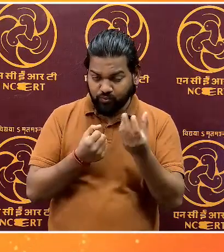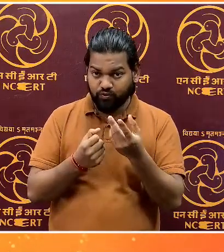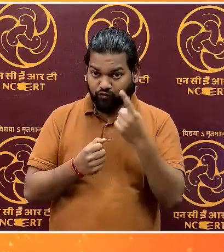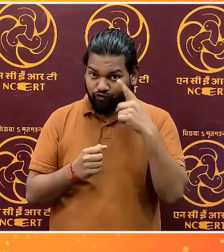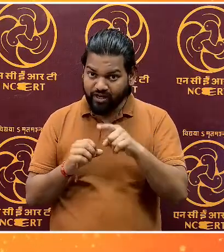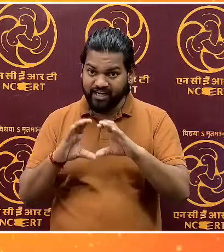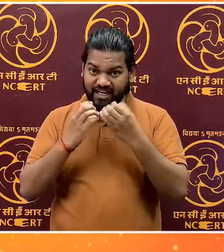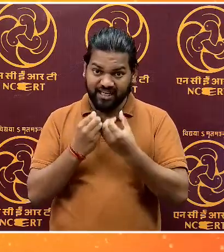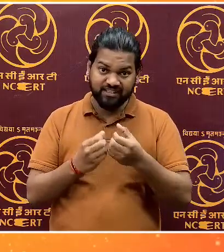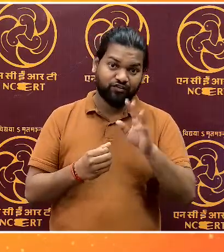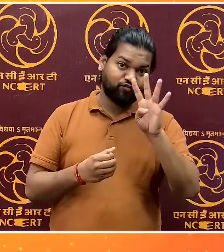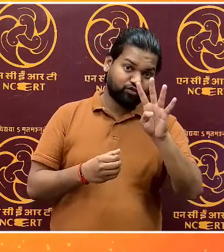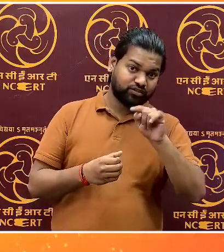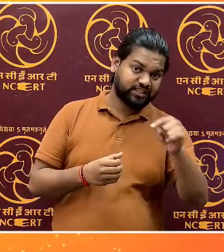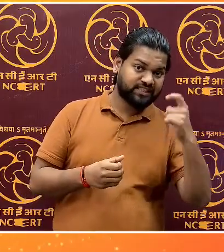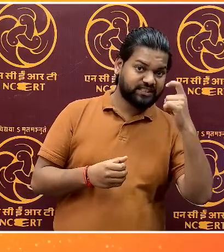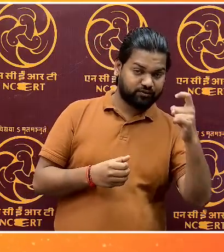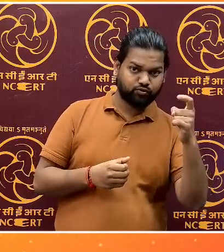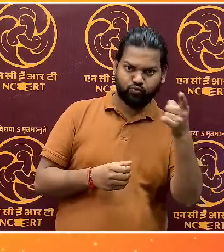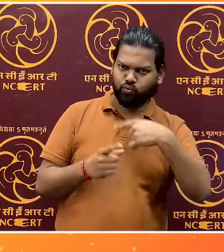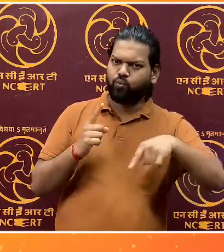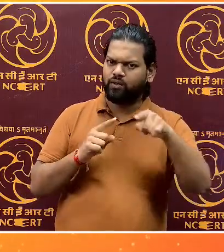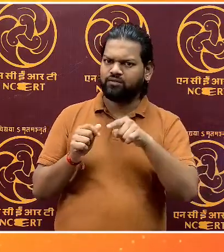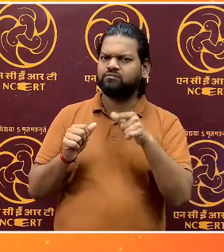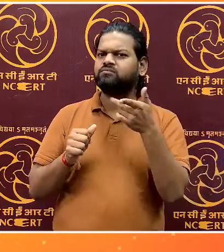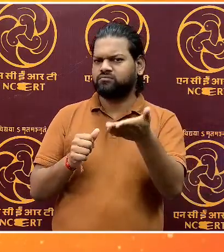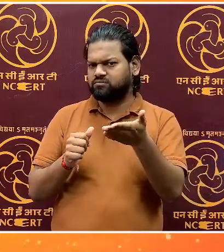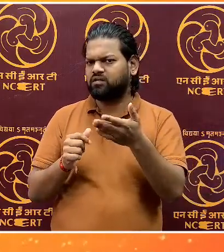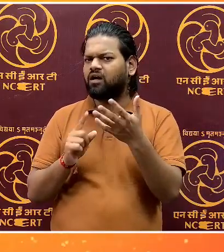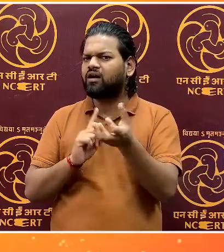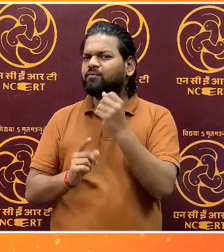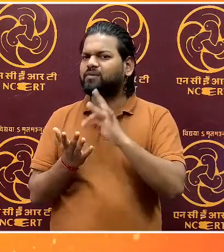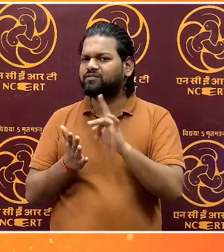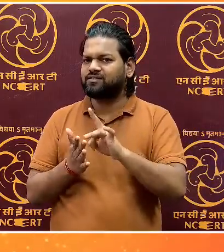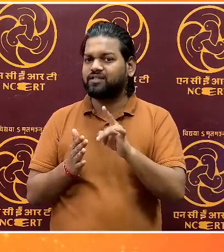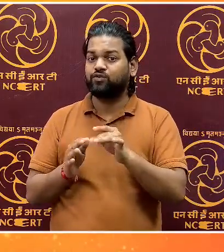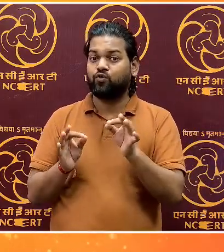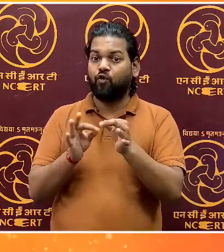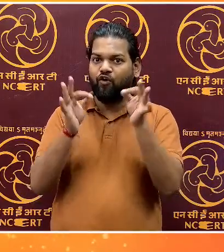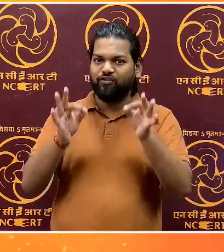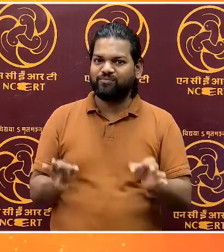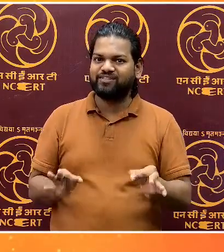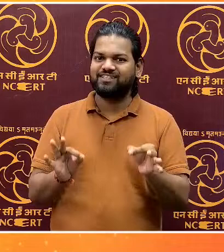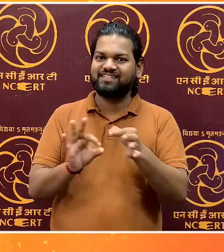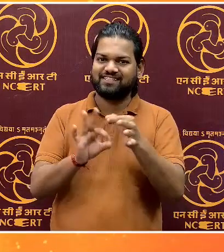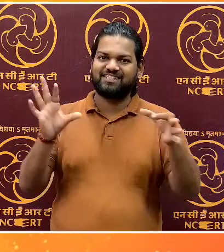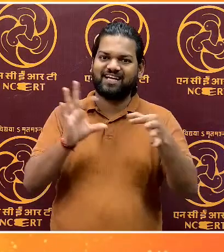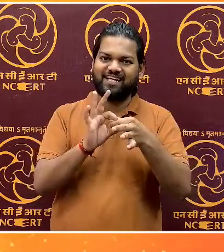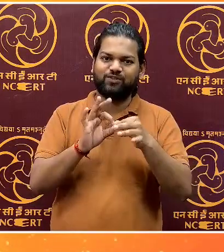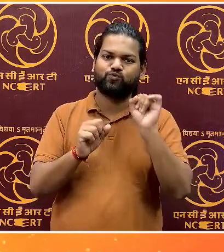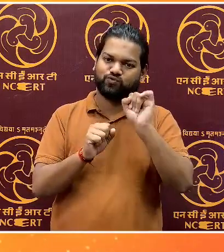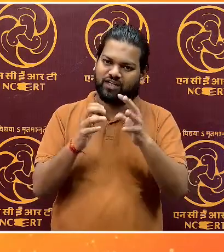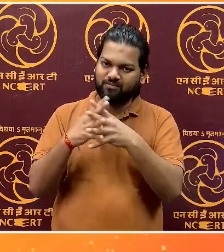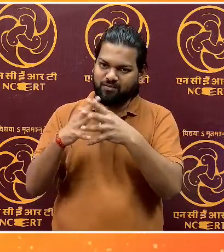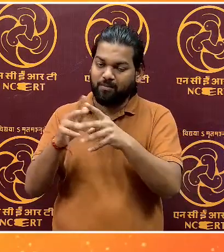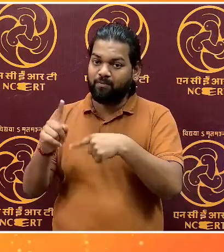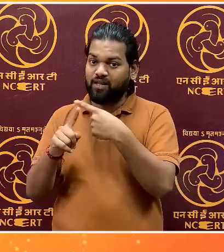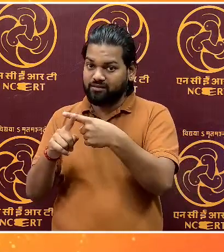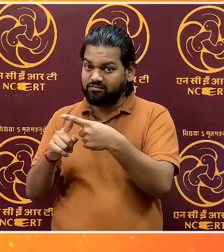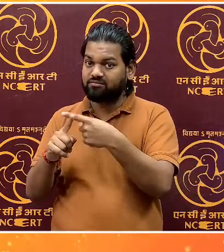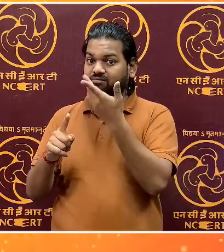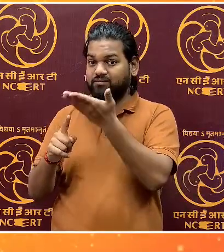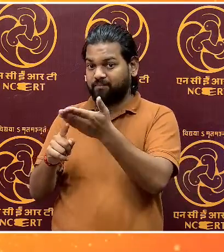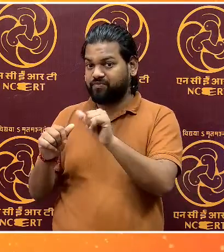for classes 4 and 7, you can do so from the official NCERT website, and you can also purchase